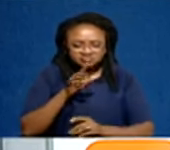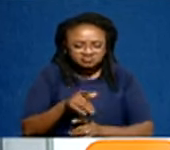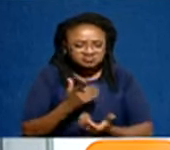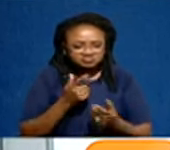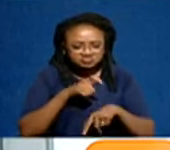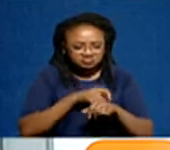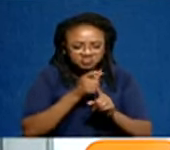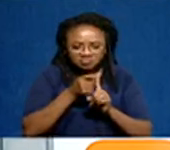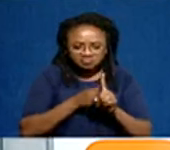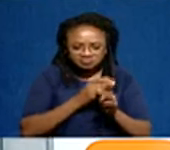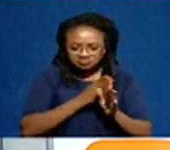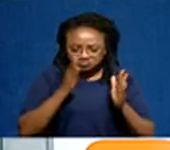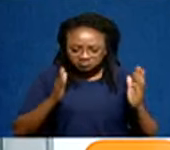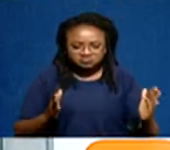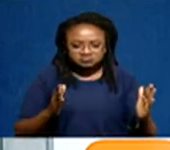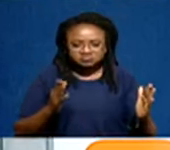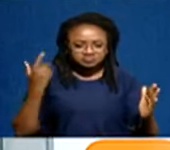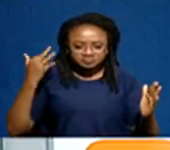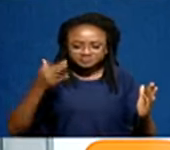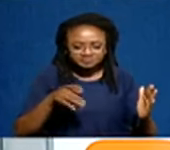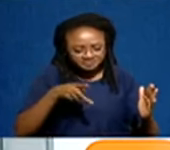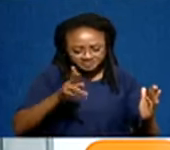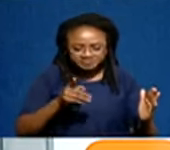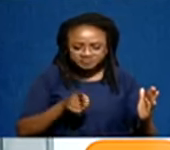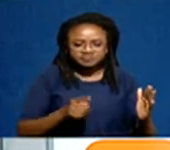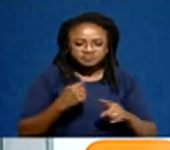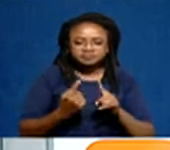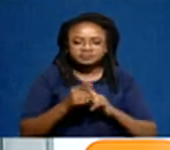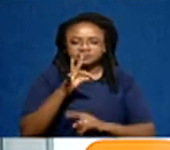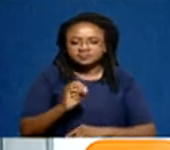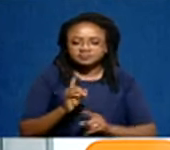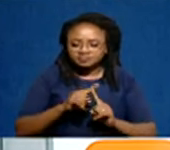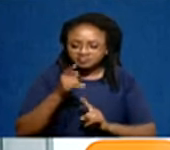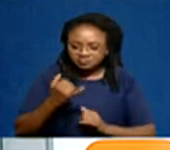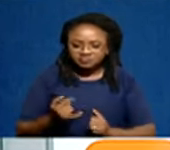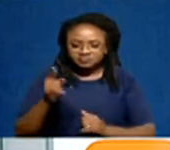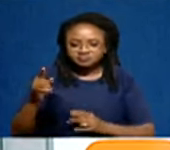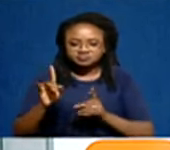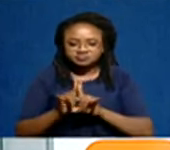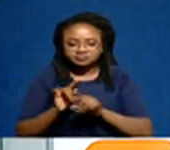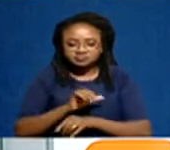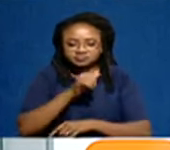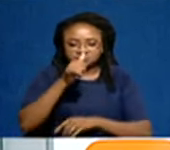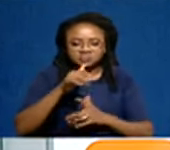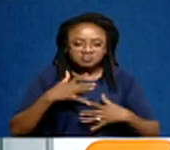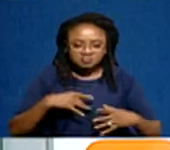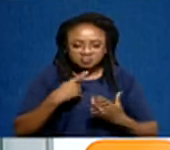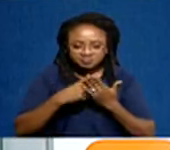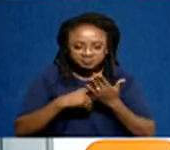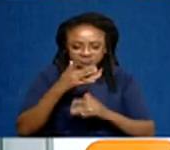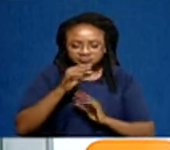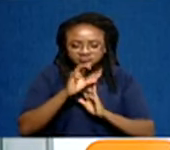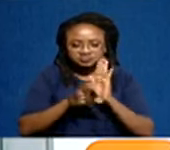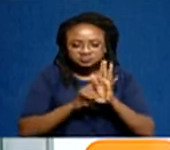have been in force in Kenya for 30 years now. Now, his comments renewing similar calls on a core constitutional subject since President